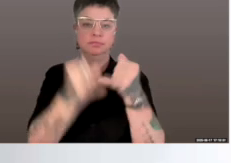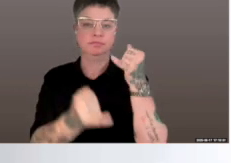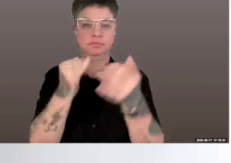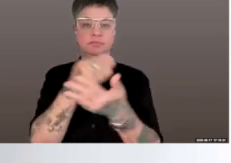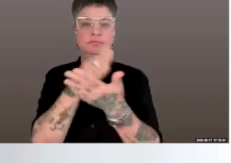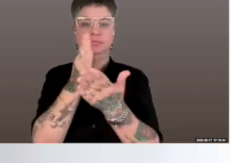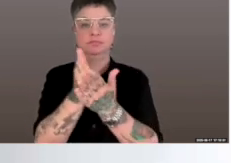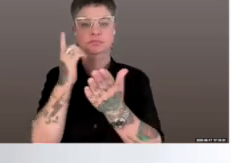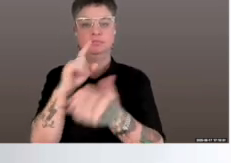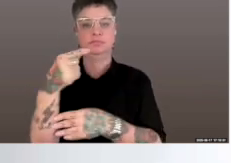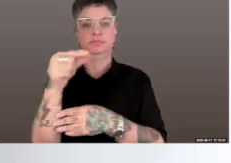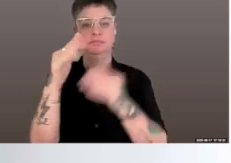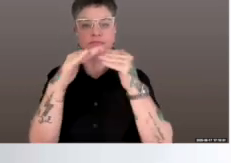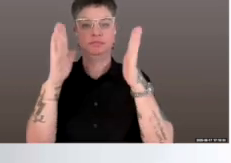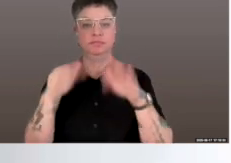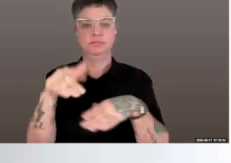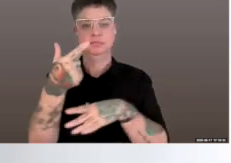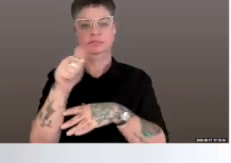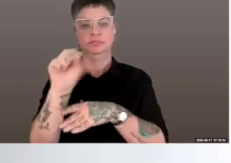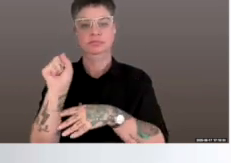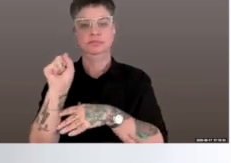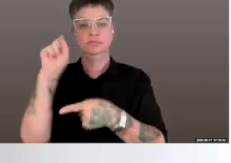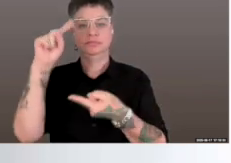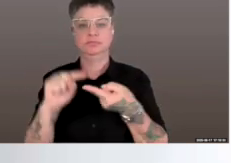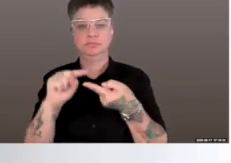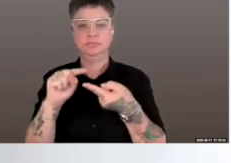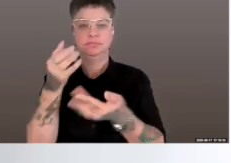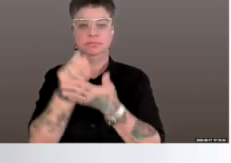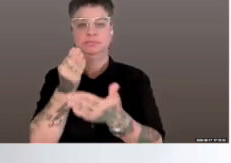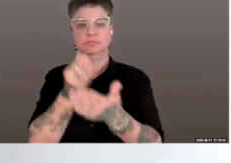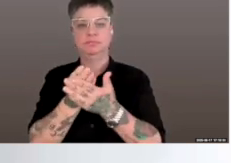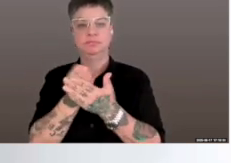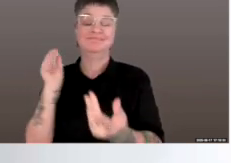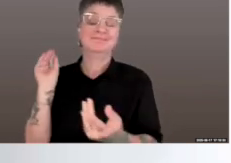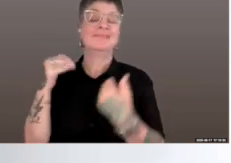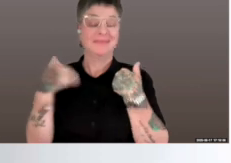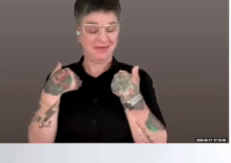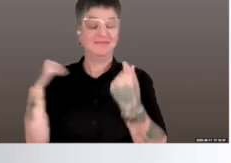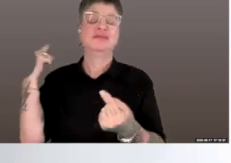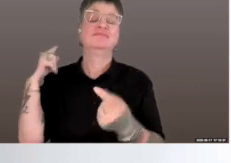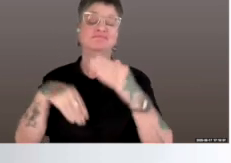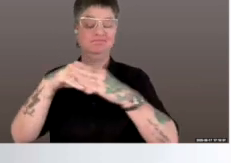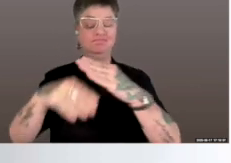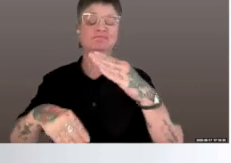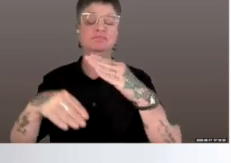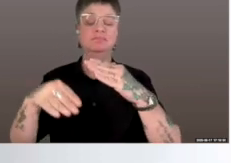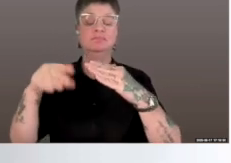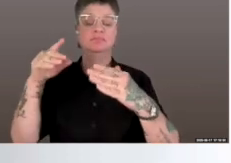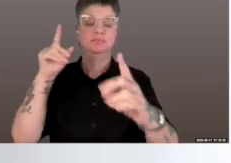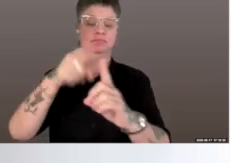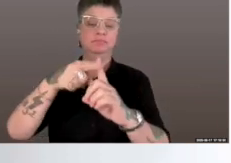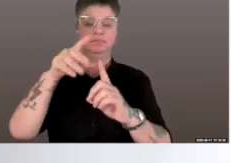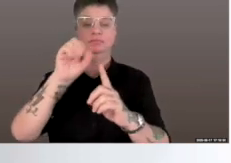In addition to our investment targets, CARB also reports regularly on how our investments